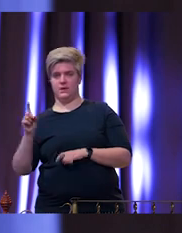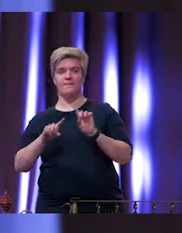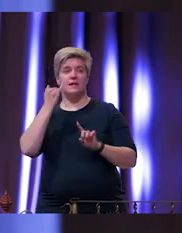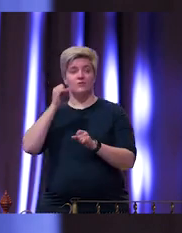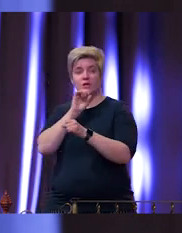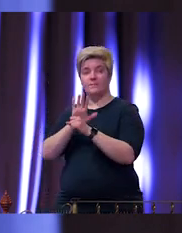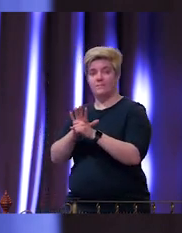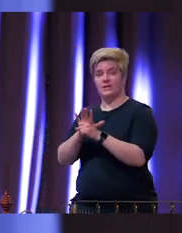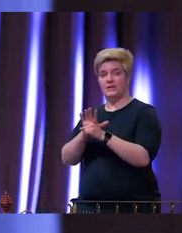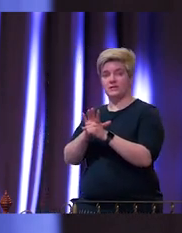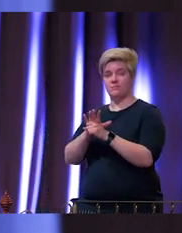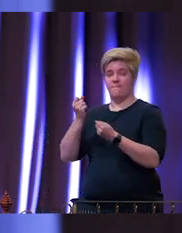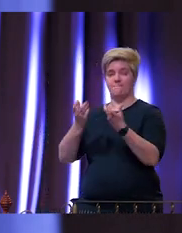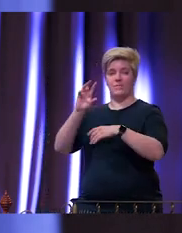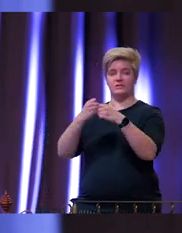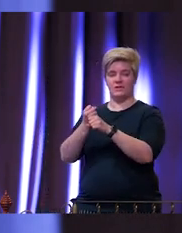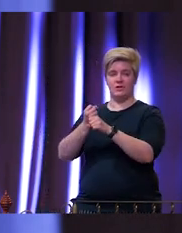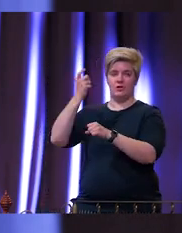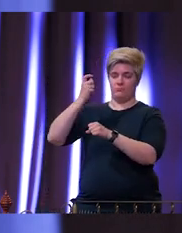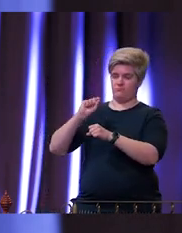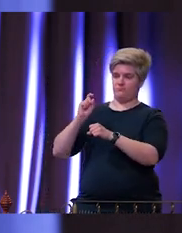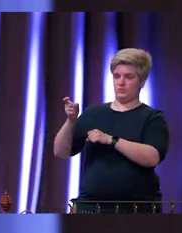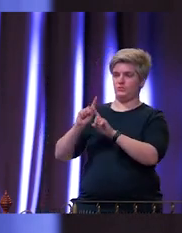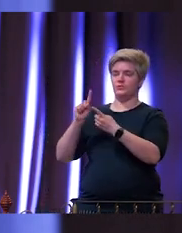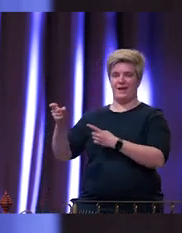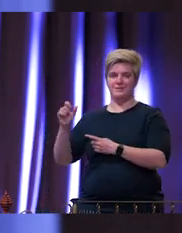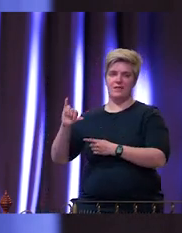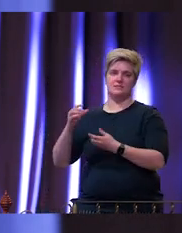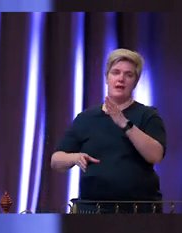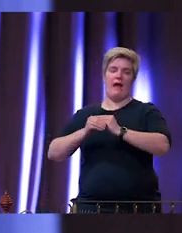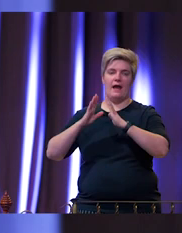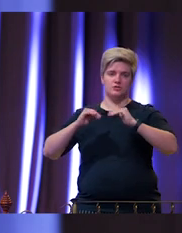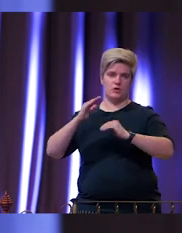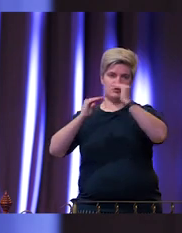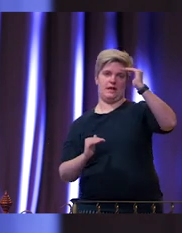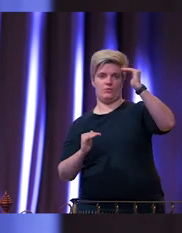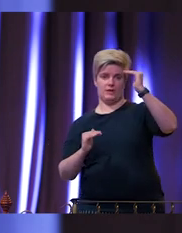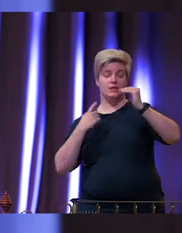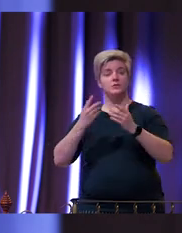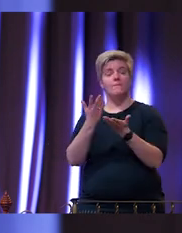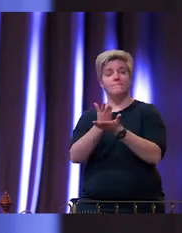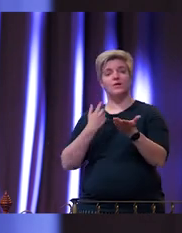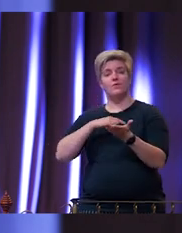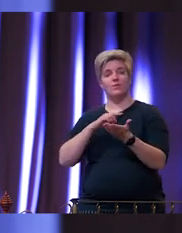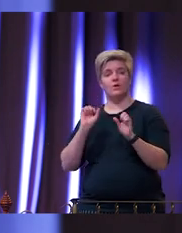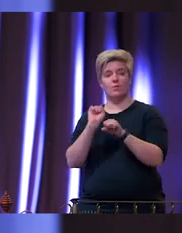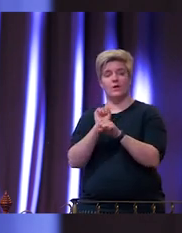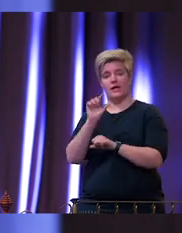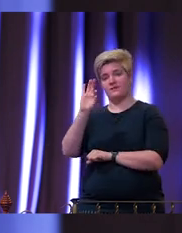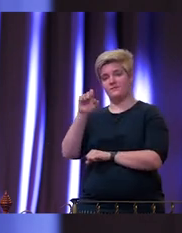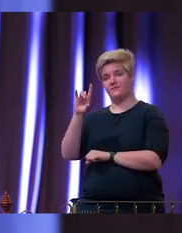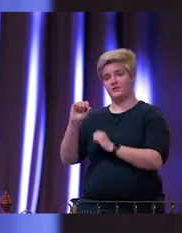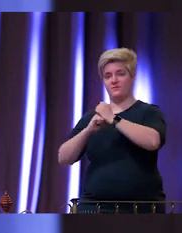to the X, that is another structural inequity. And so part of what we're working on at the Field Foundation is how do we then